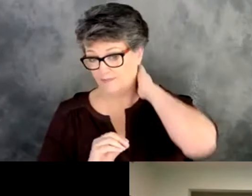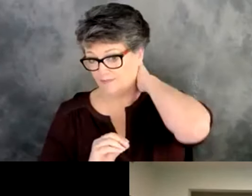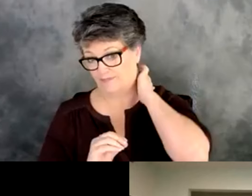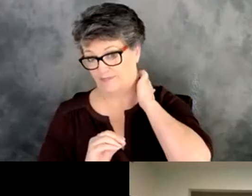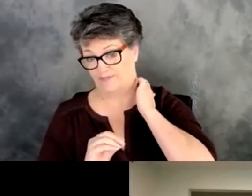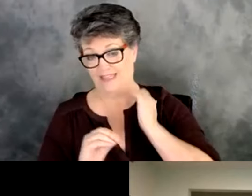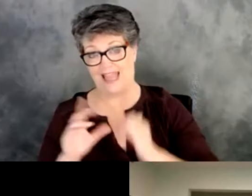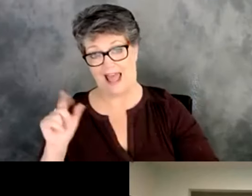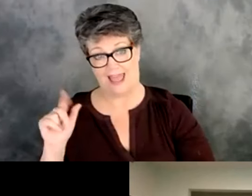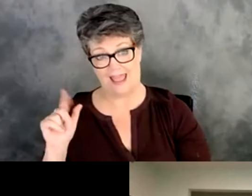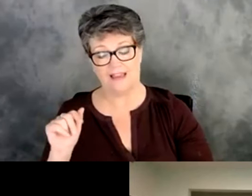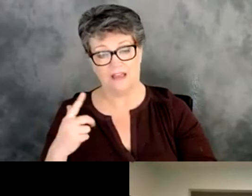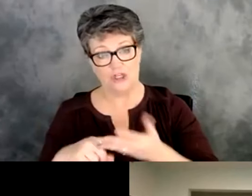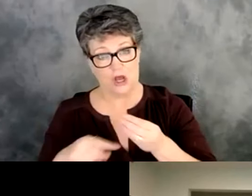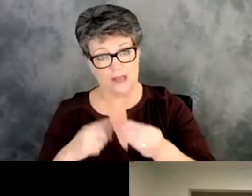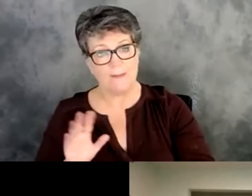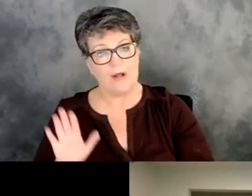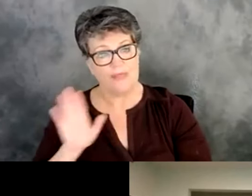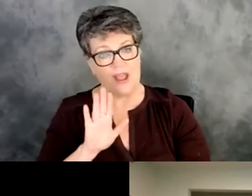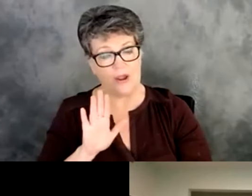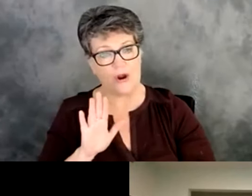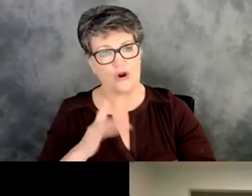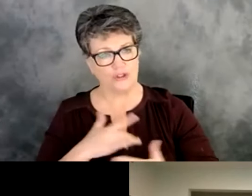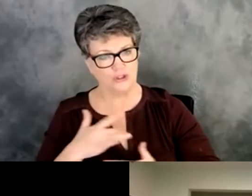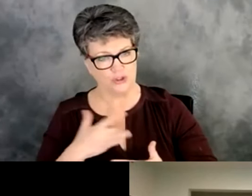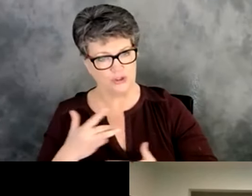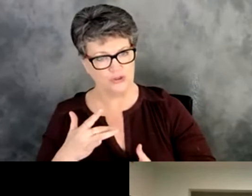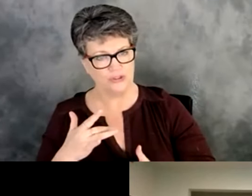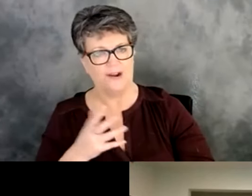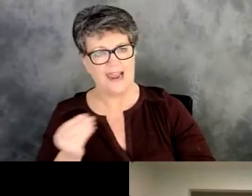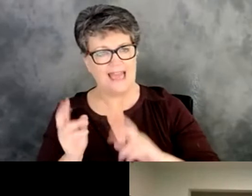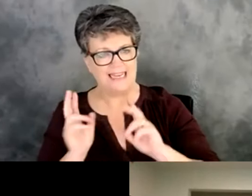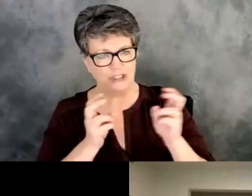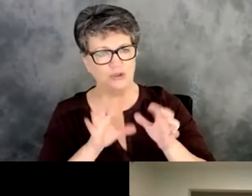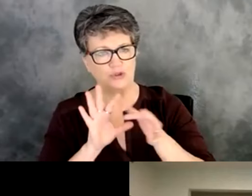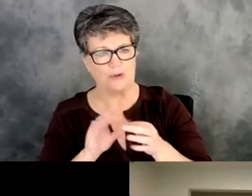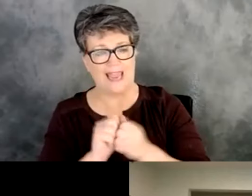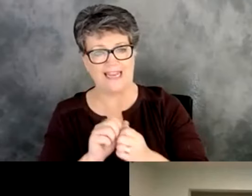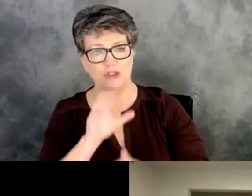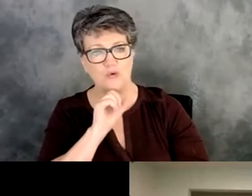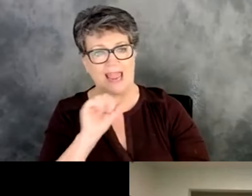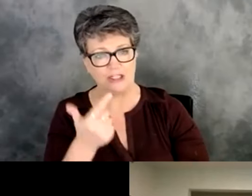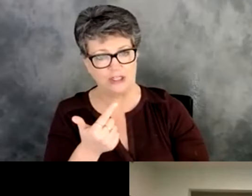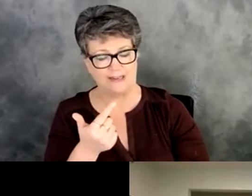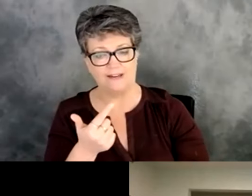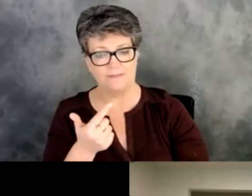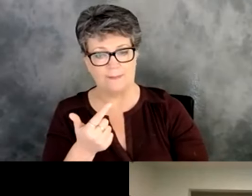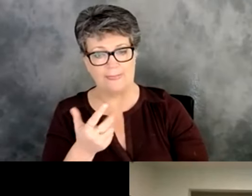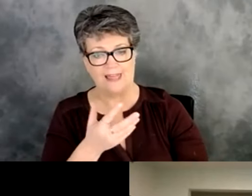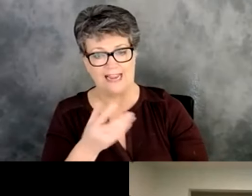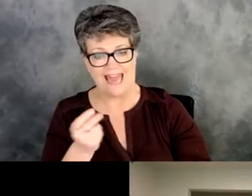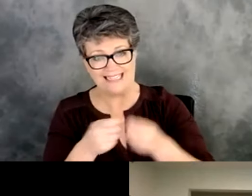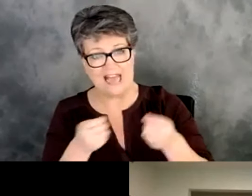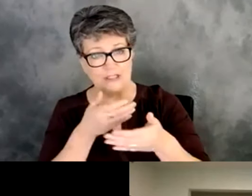in Los Angeles talking about their concerns and issues related to aging. And we think it ties